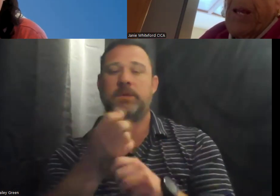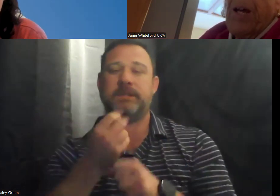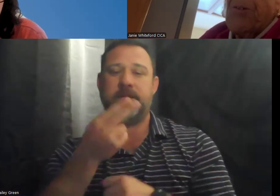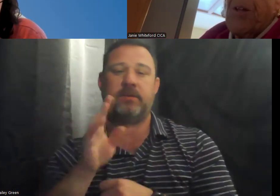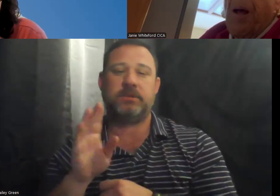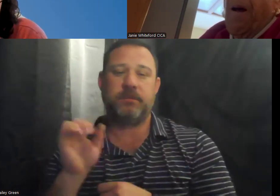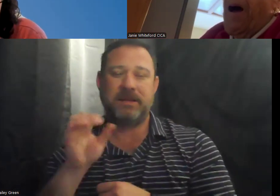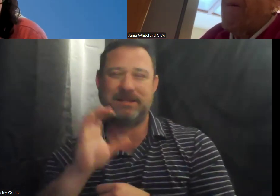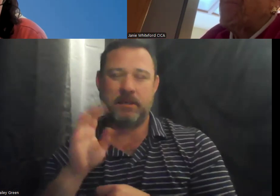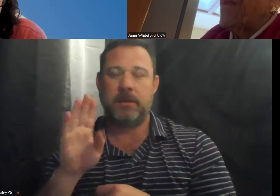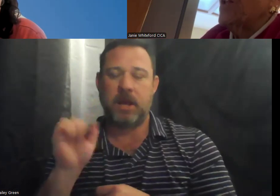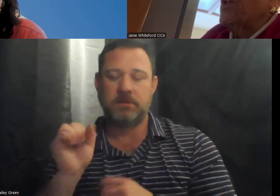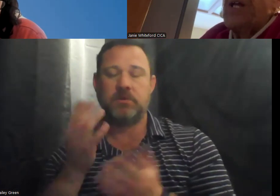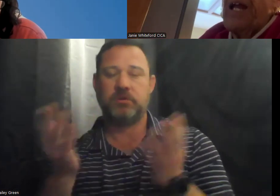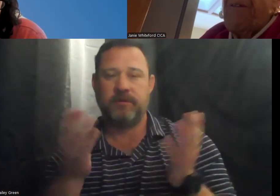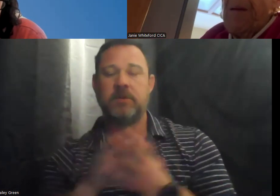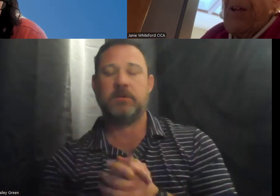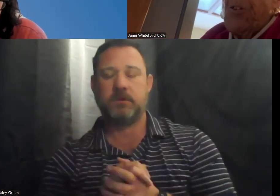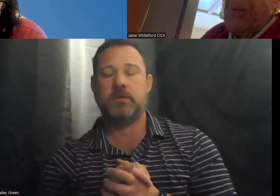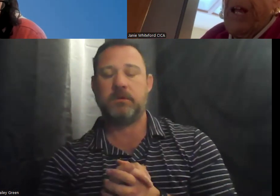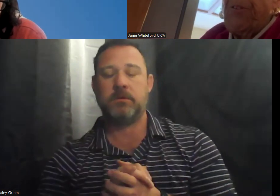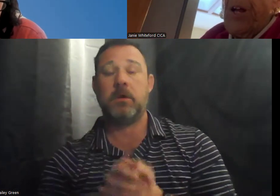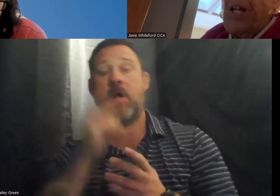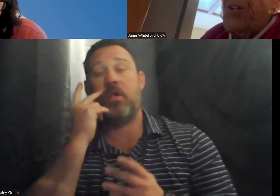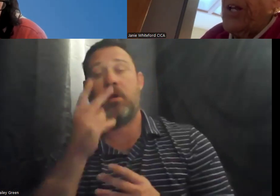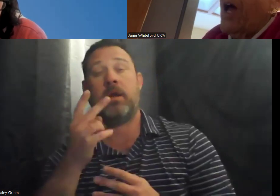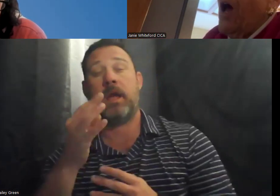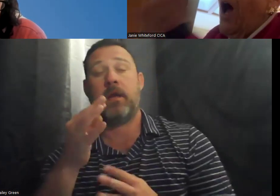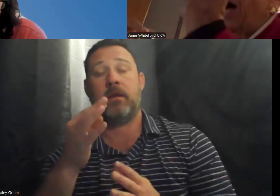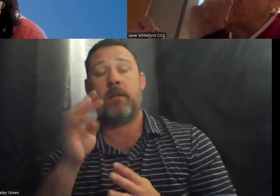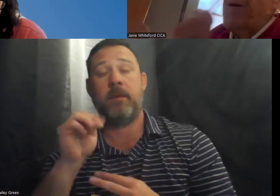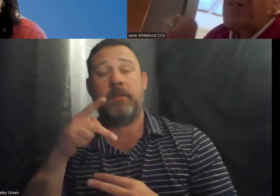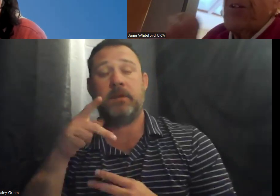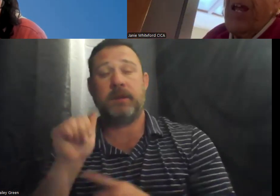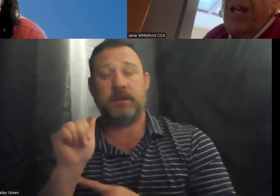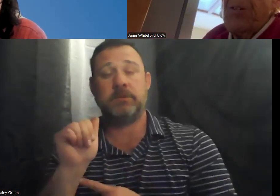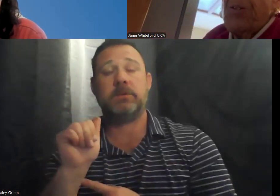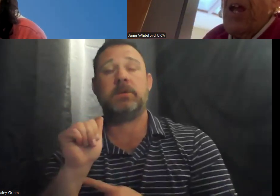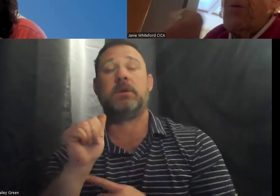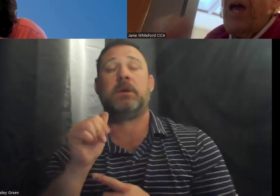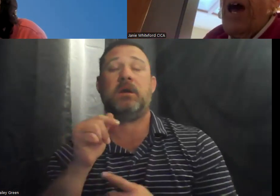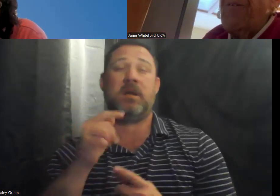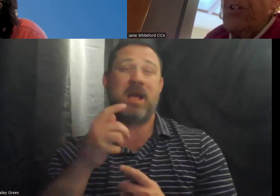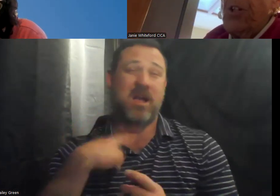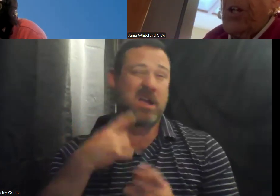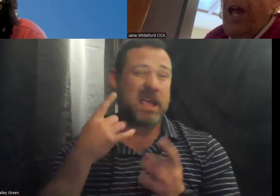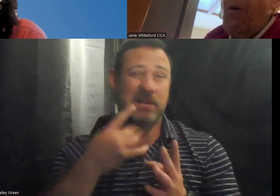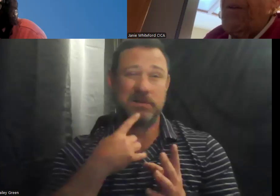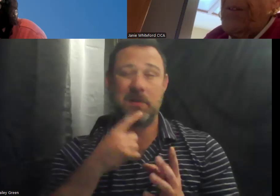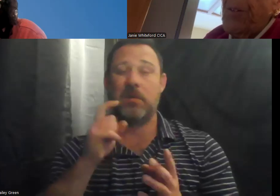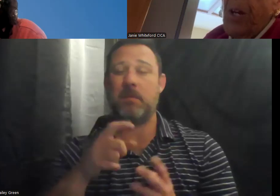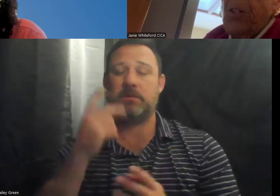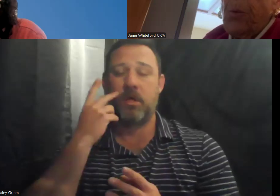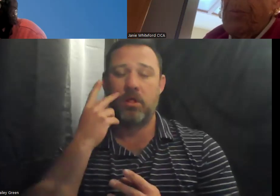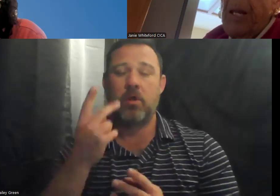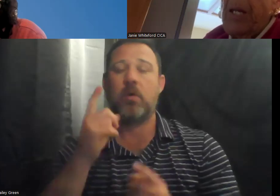HCBS. Looking at the master plan for aging, as much as I hate to say it, we have to look at what